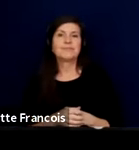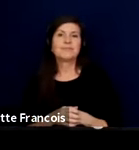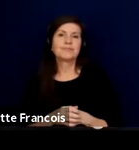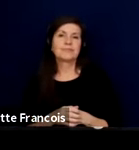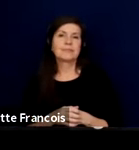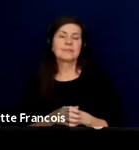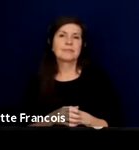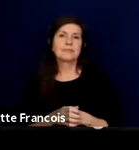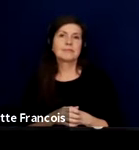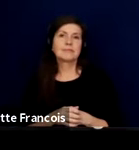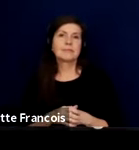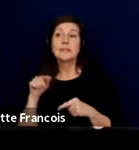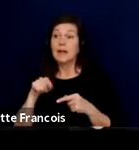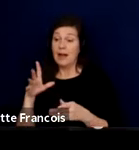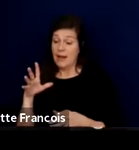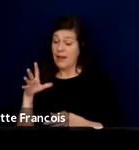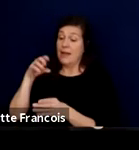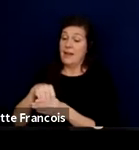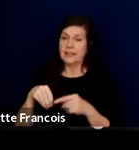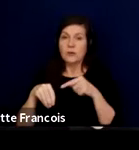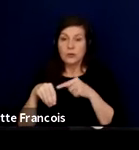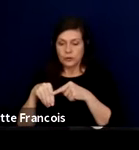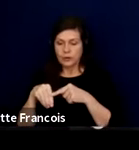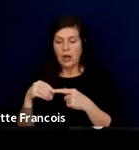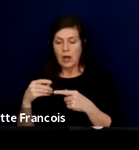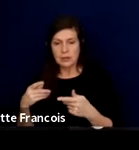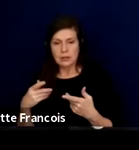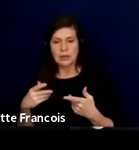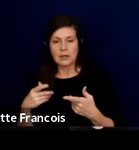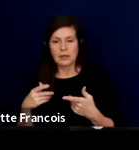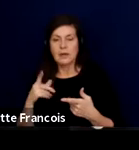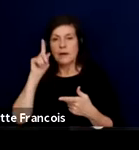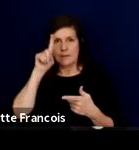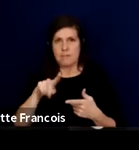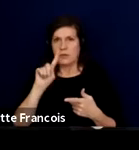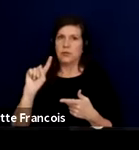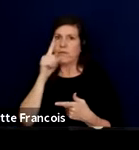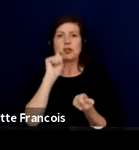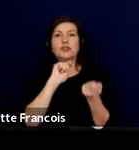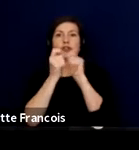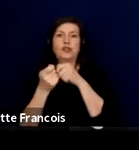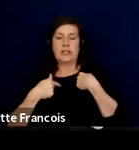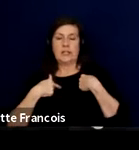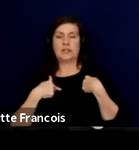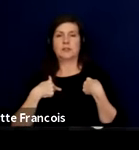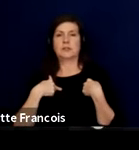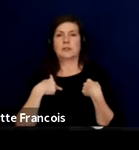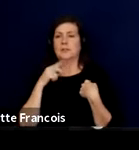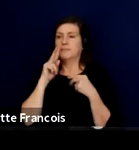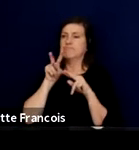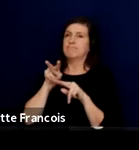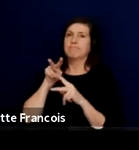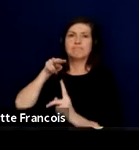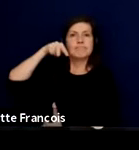a beneficial solution, it all starts with the attitude of inclusion. And I think that if you provide a